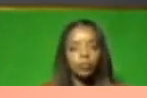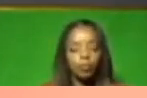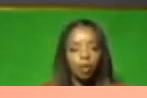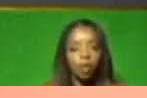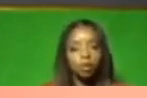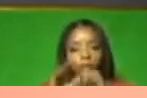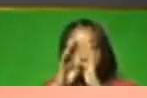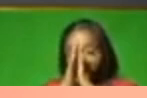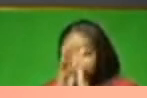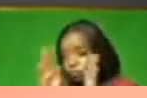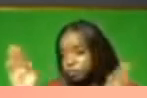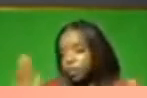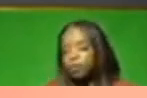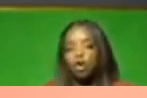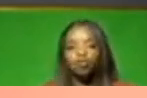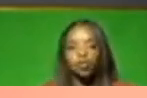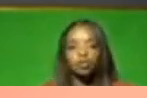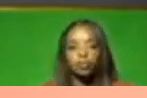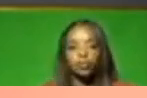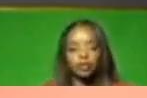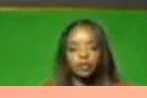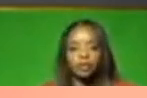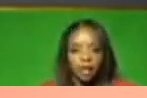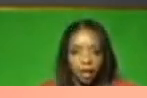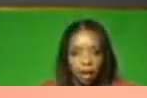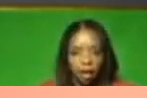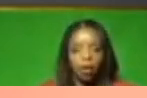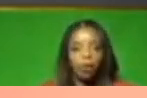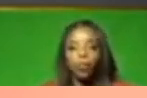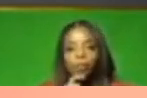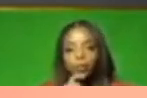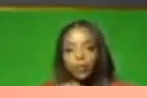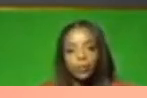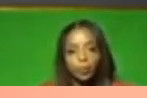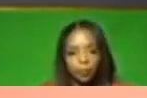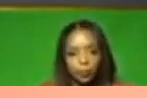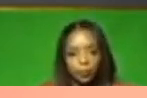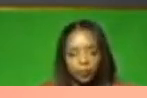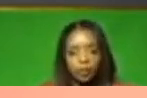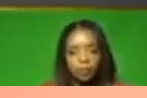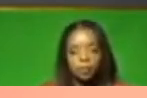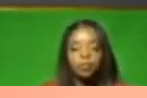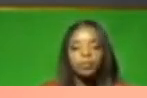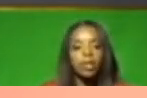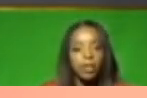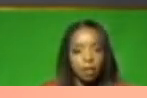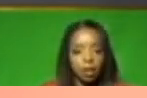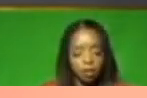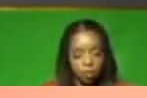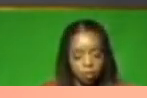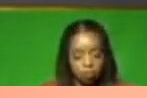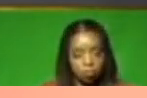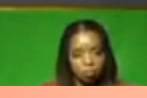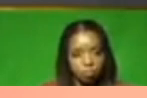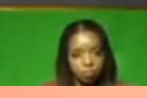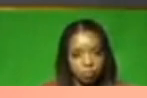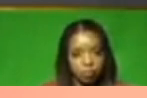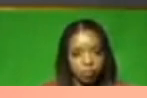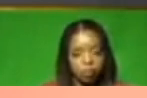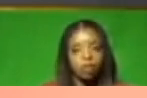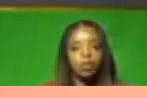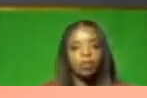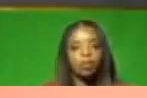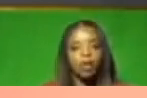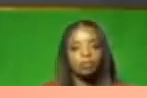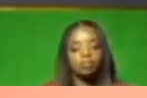of resources and capabilities to undertake actions that have the greatest social